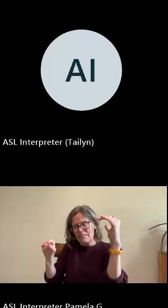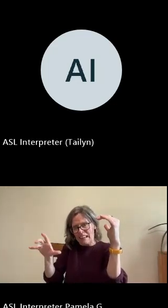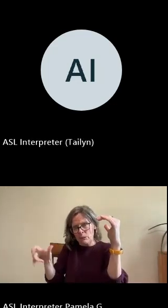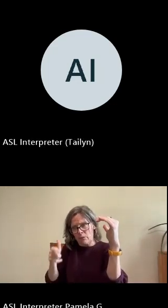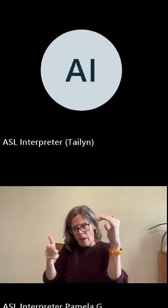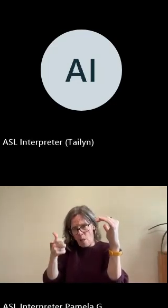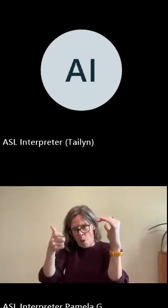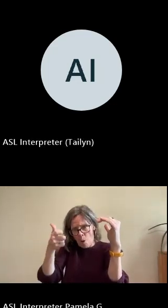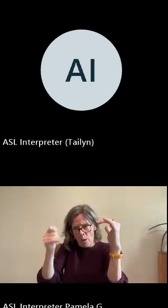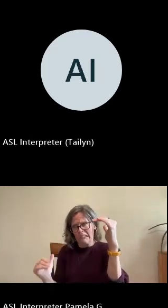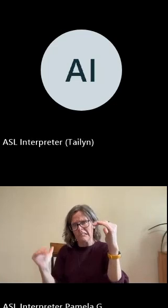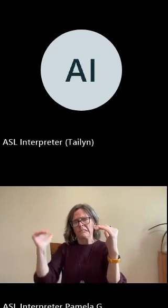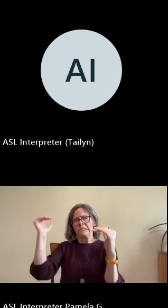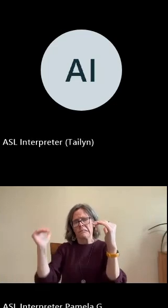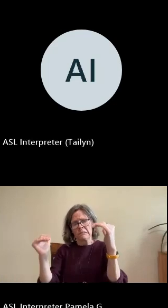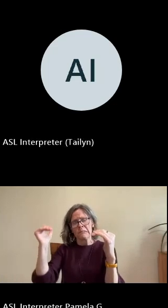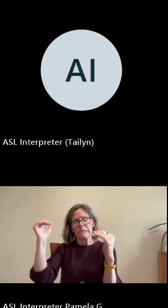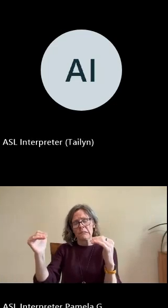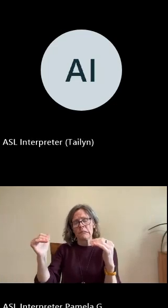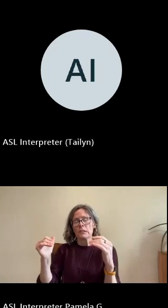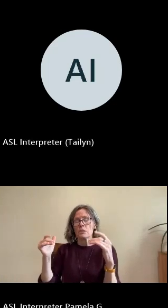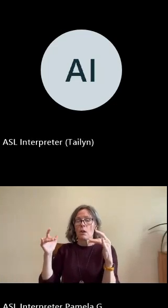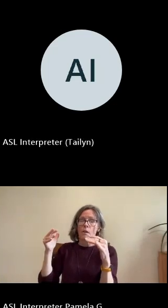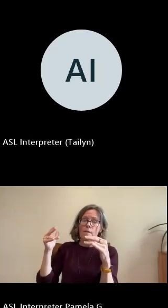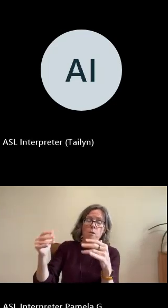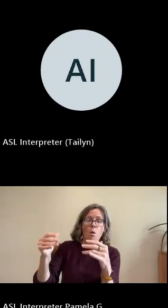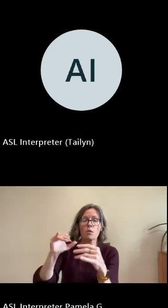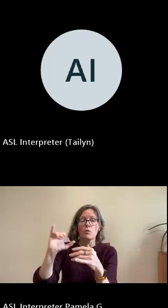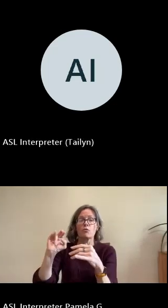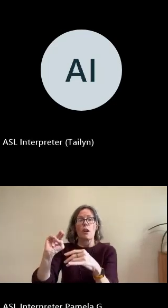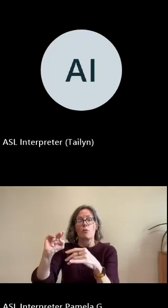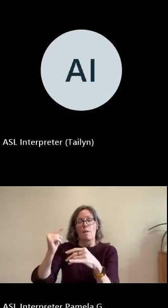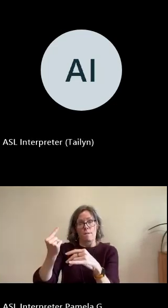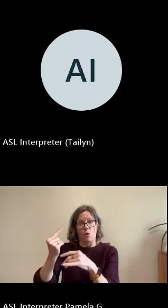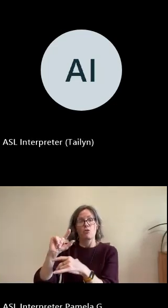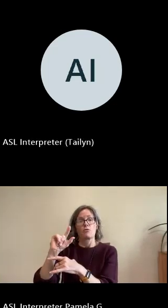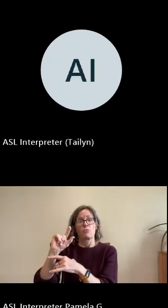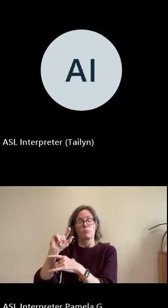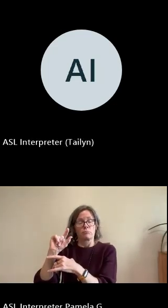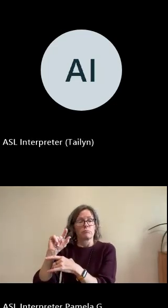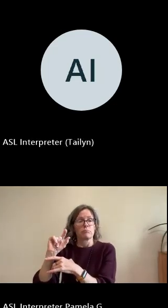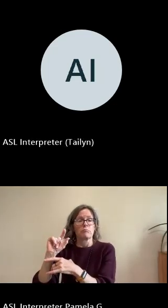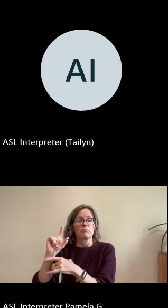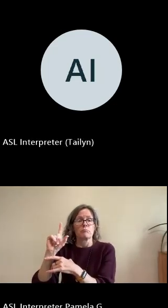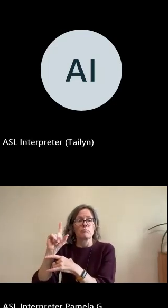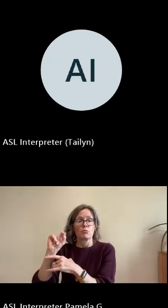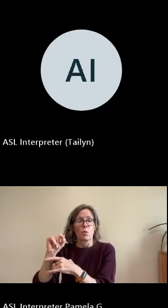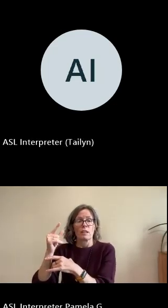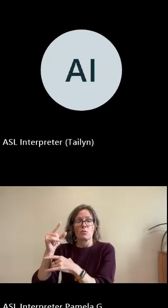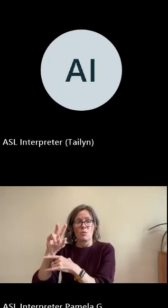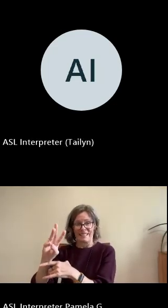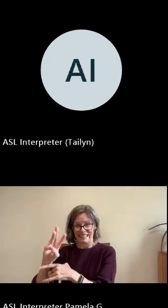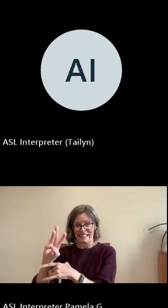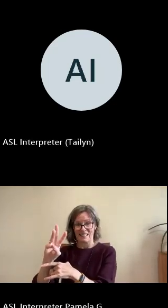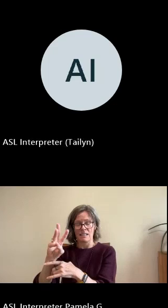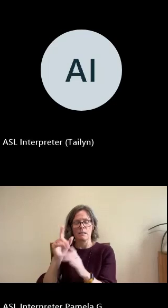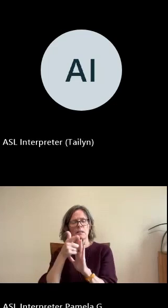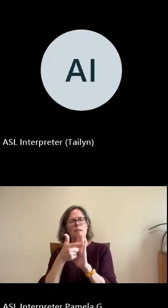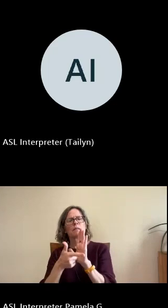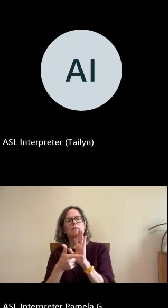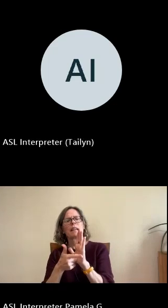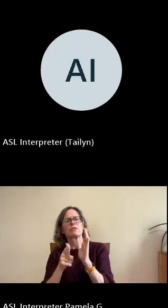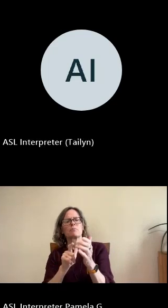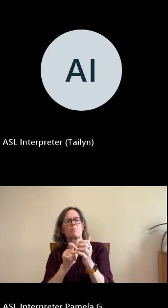Fast forward to January 1st of this year, after the legislature passed it, we now have a state benefit for paid